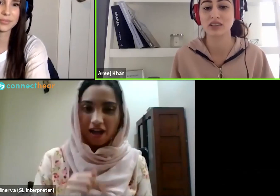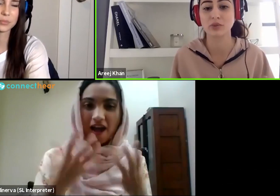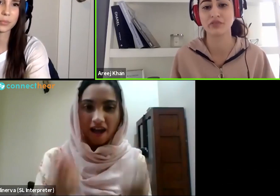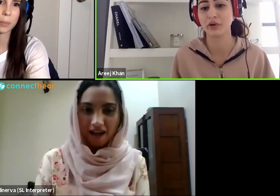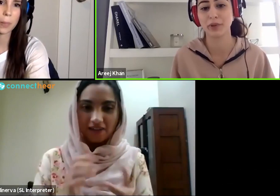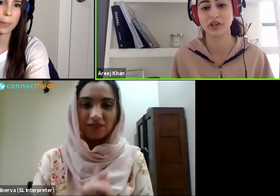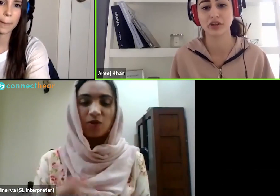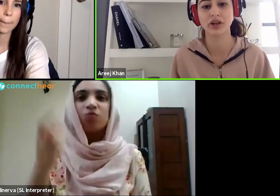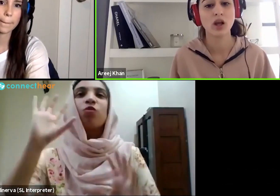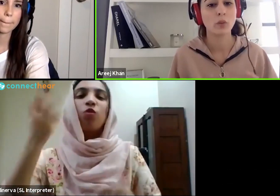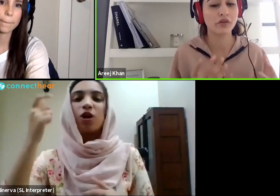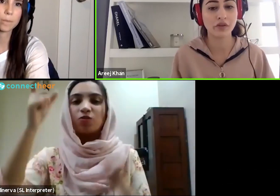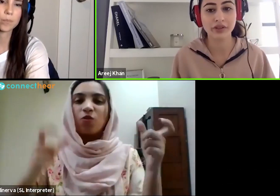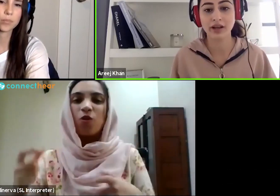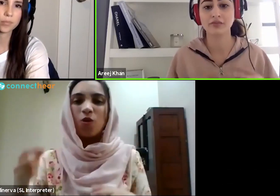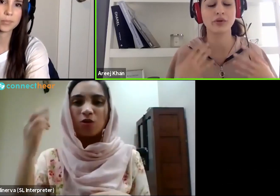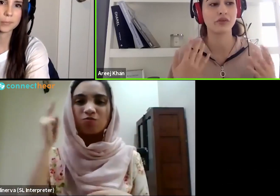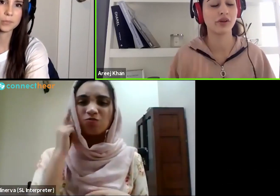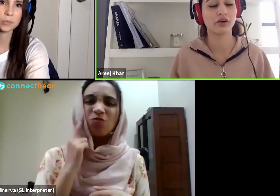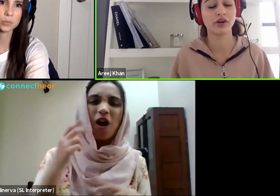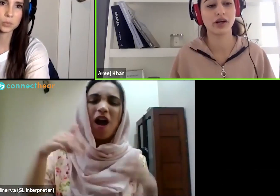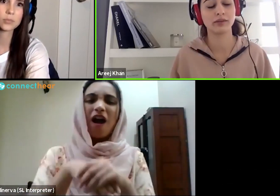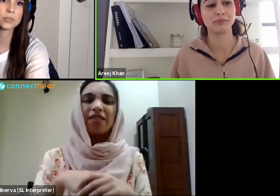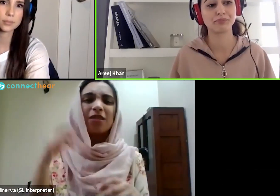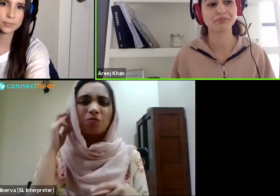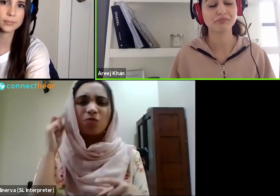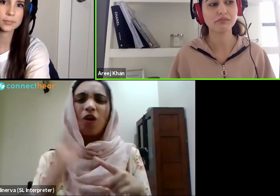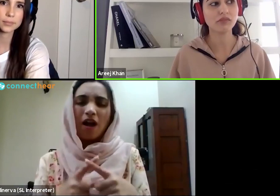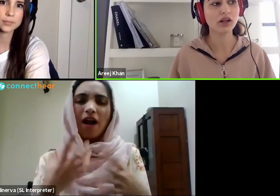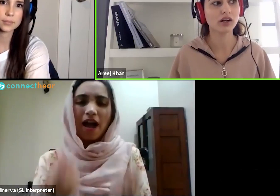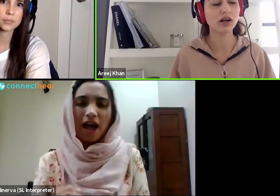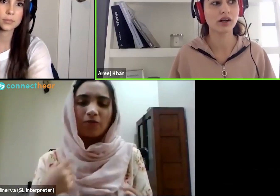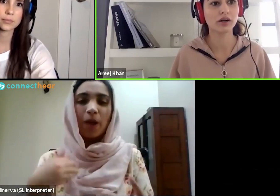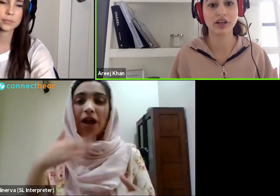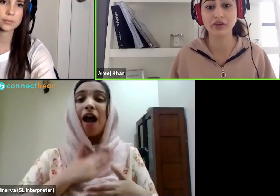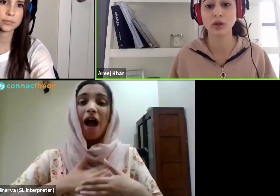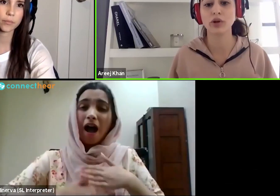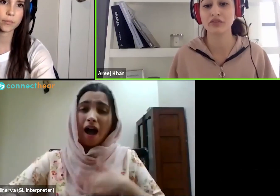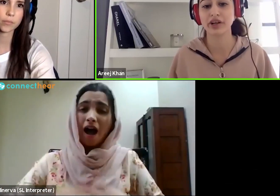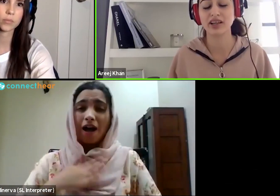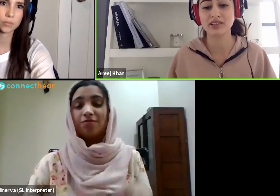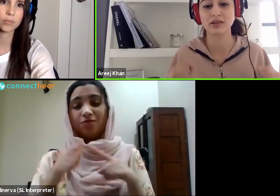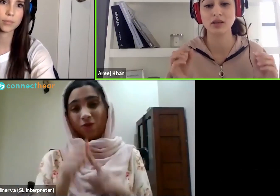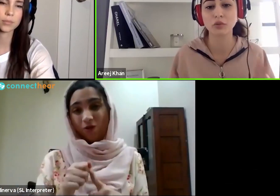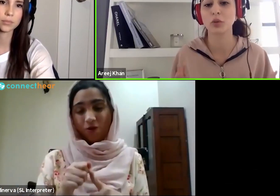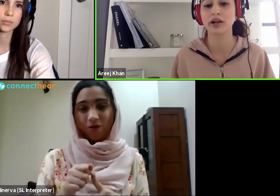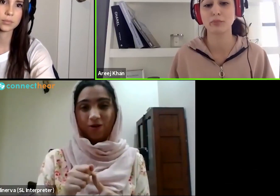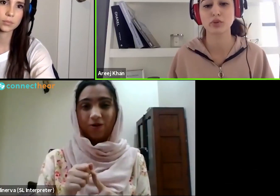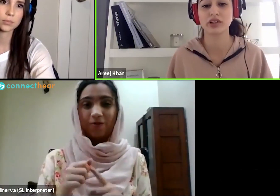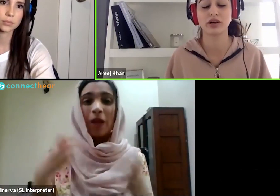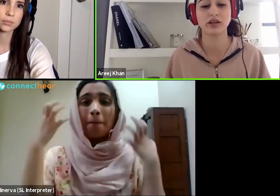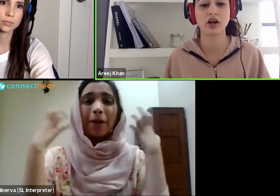has to be very patient, whether they're deaf, whether they're hearing, whatever it is, the number